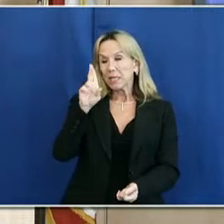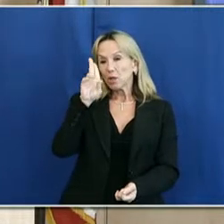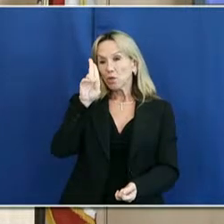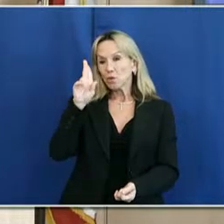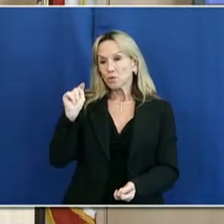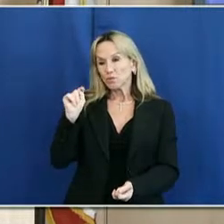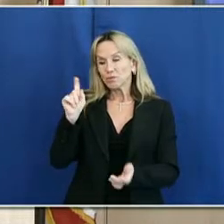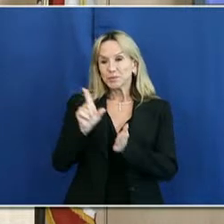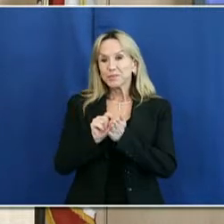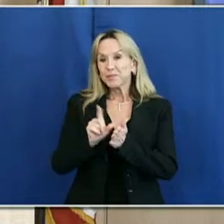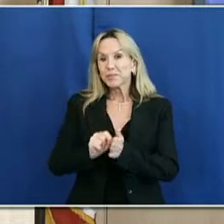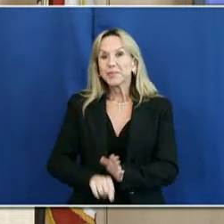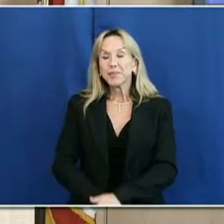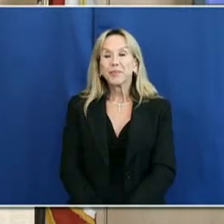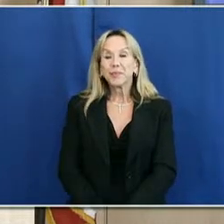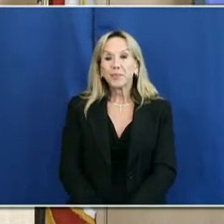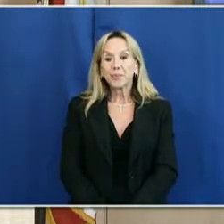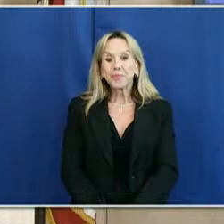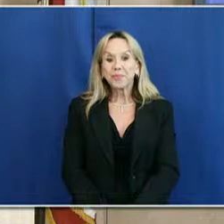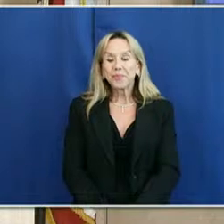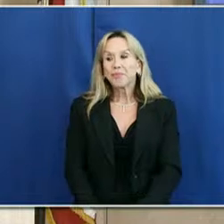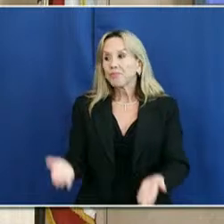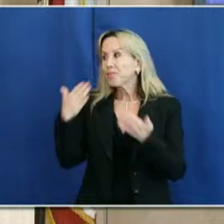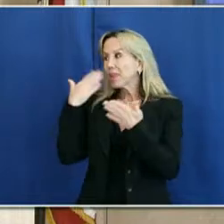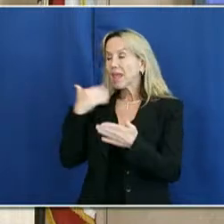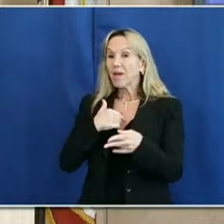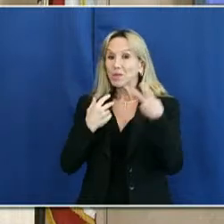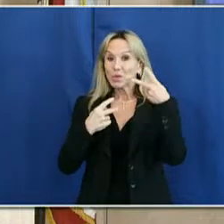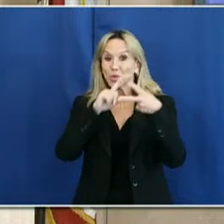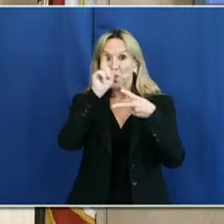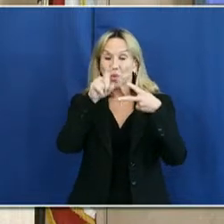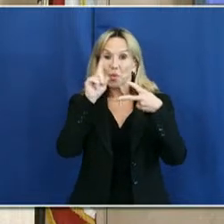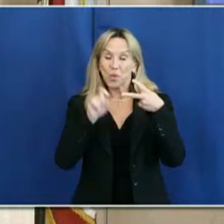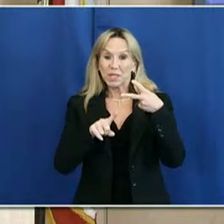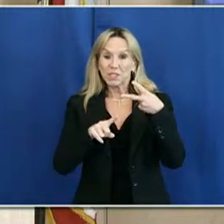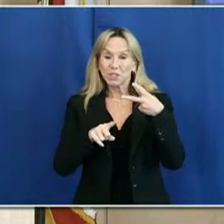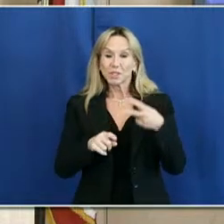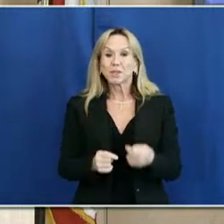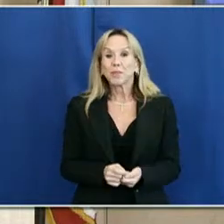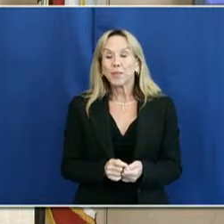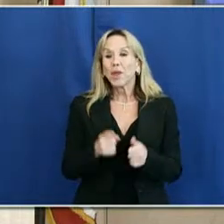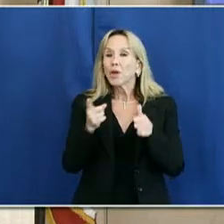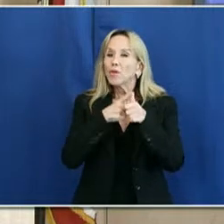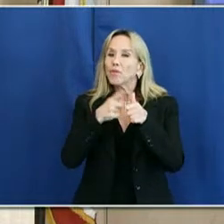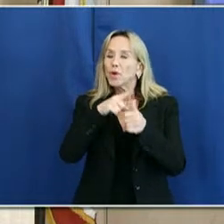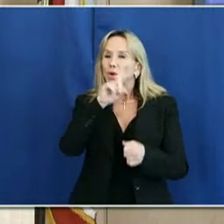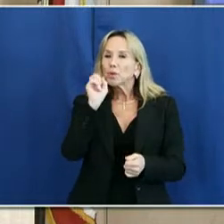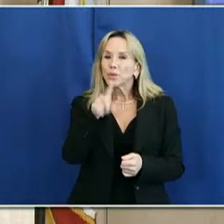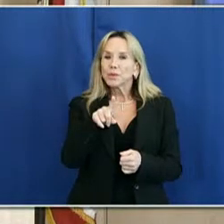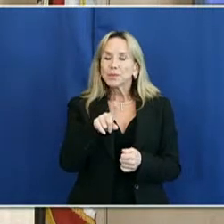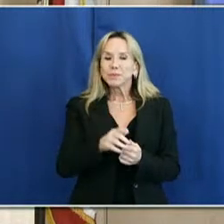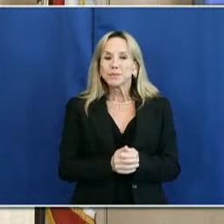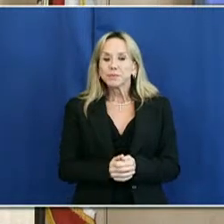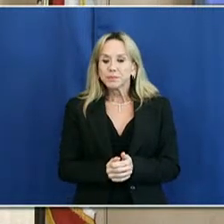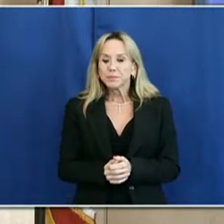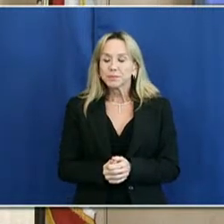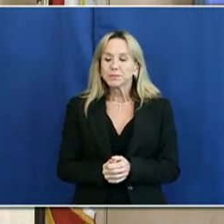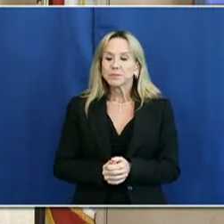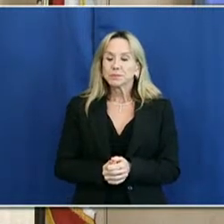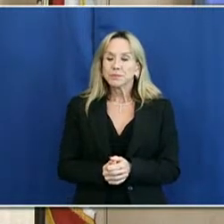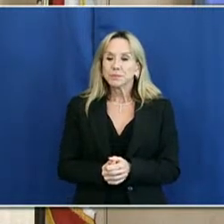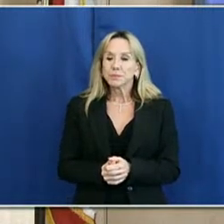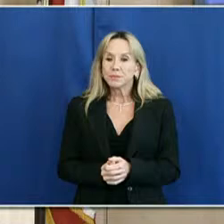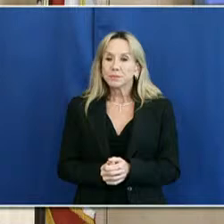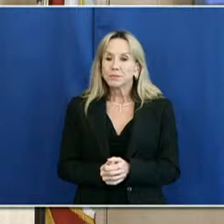Tribune. Yes, thank you. Two questions from me. The first regarding a recent